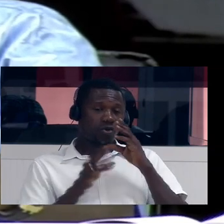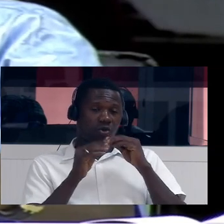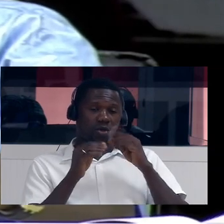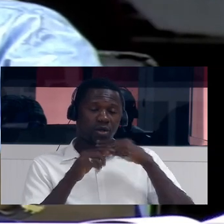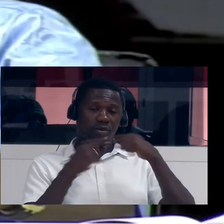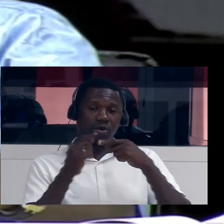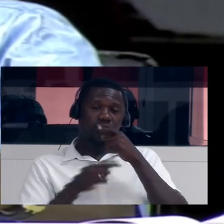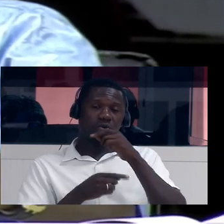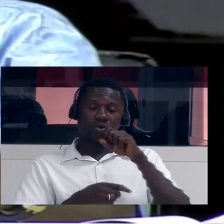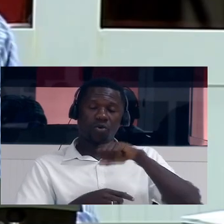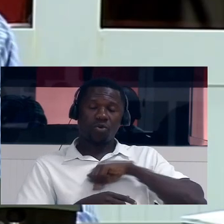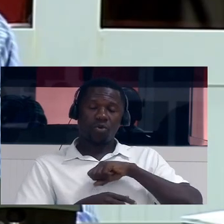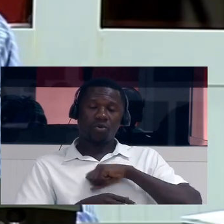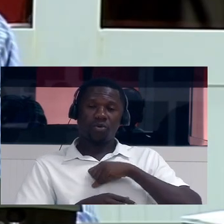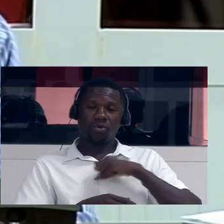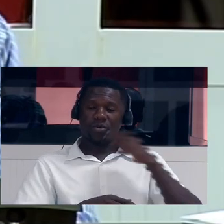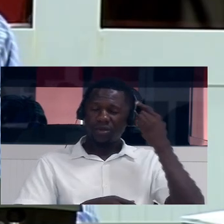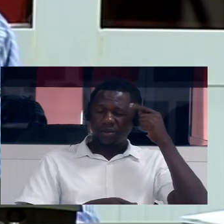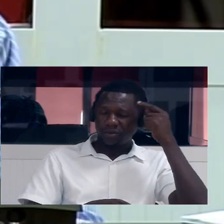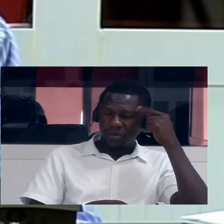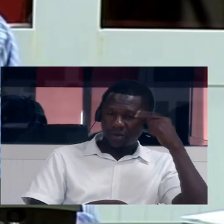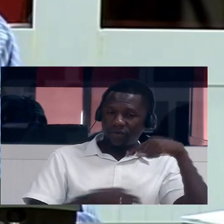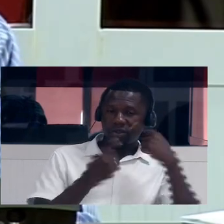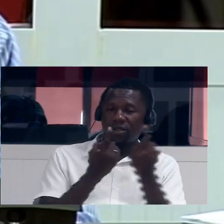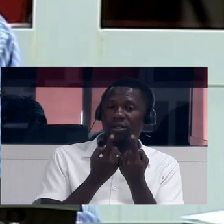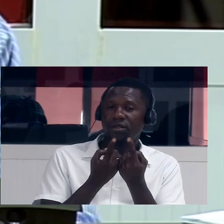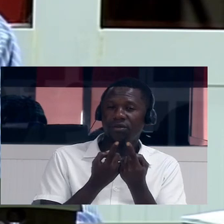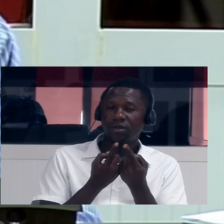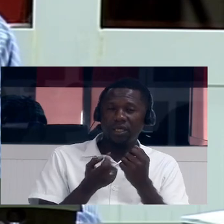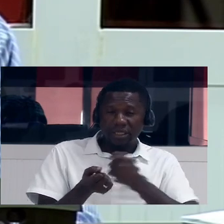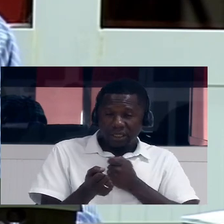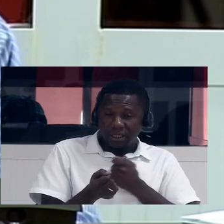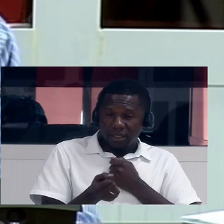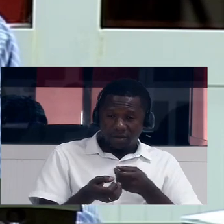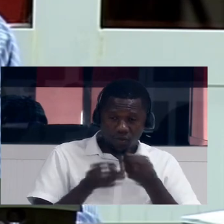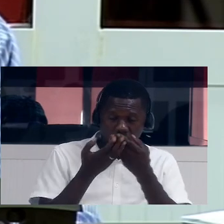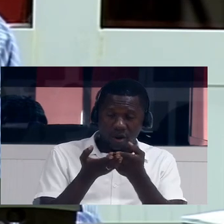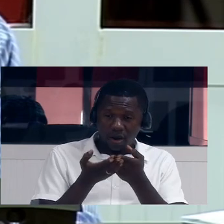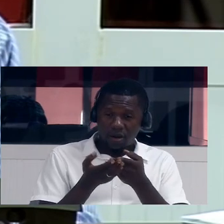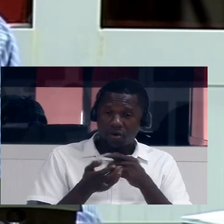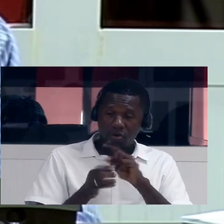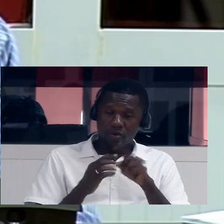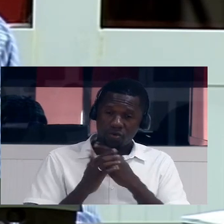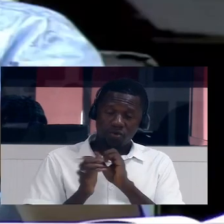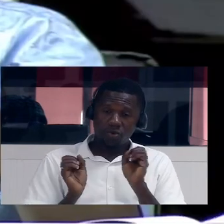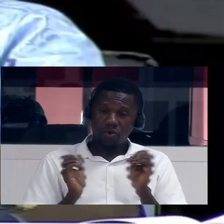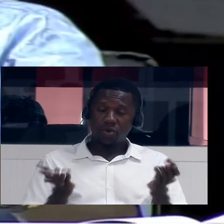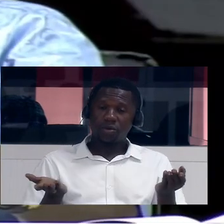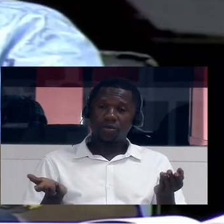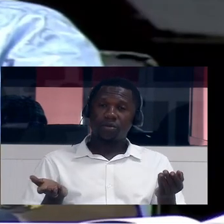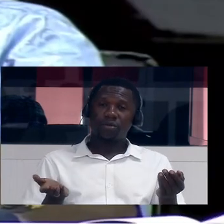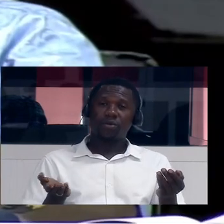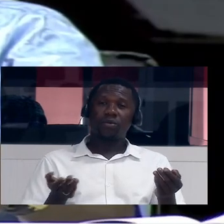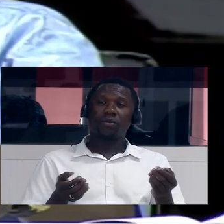things. Was there a threat or was there no threat? No, I wouldn't be able to comment on that. I don't know. Well, not